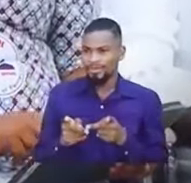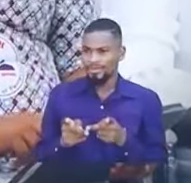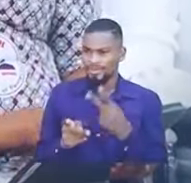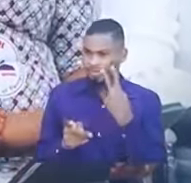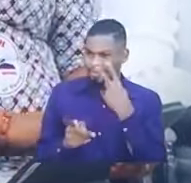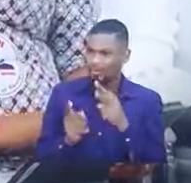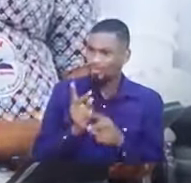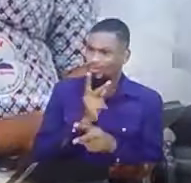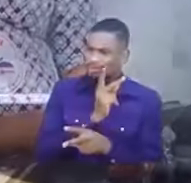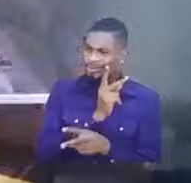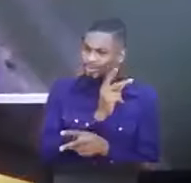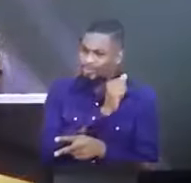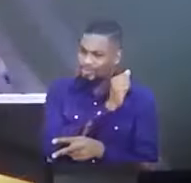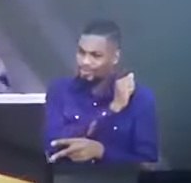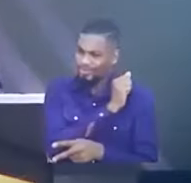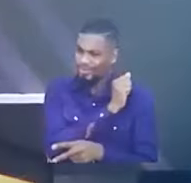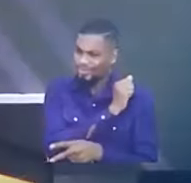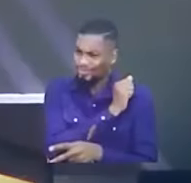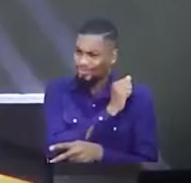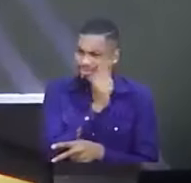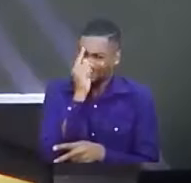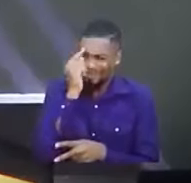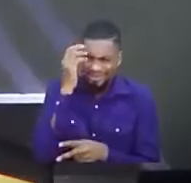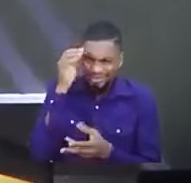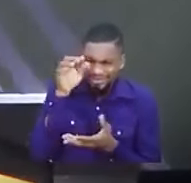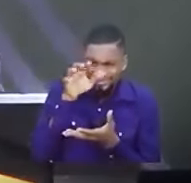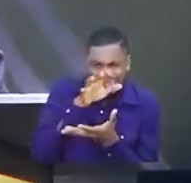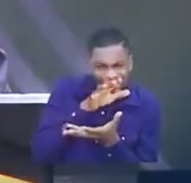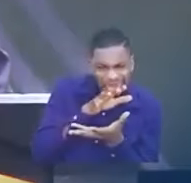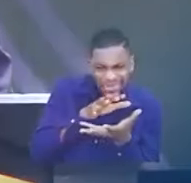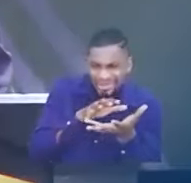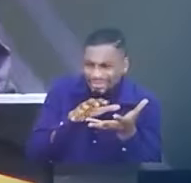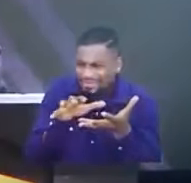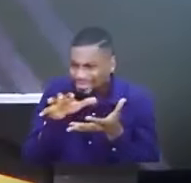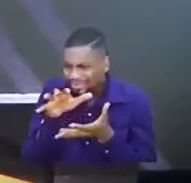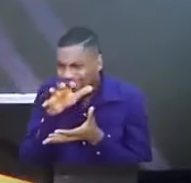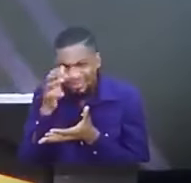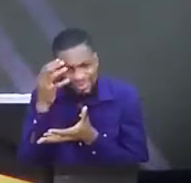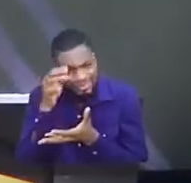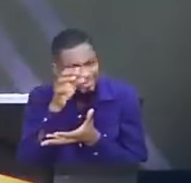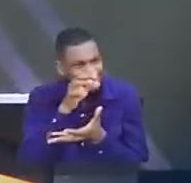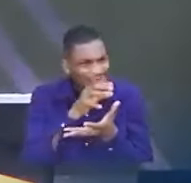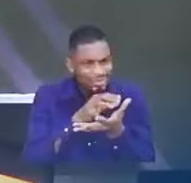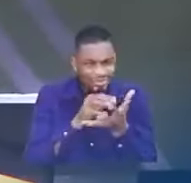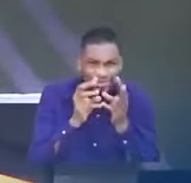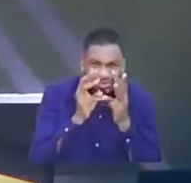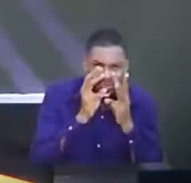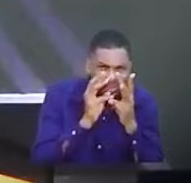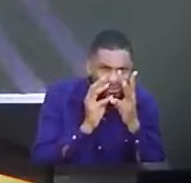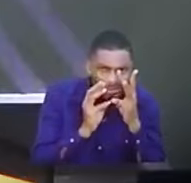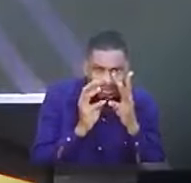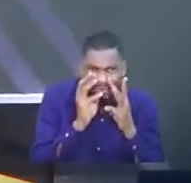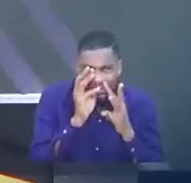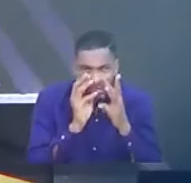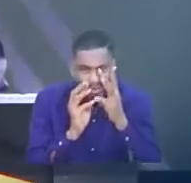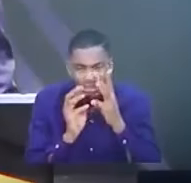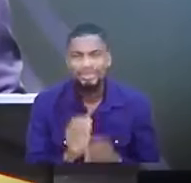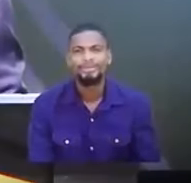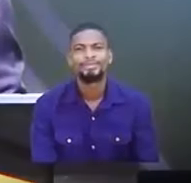He looked worn. He looked haggard. Let's go to 2 Samuel 13. Let's see what happened